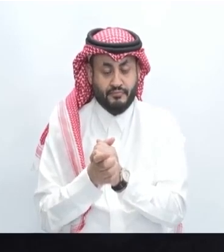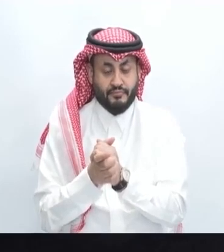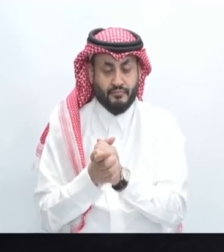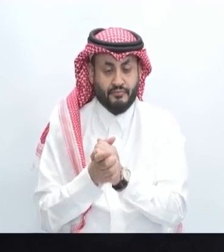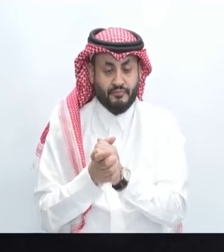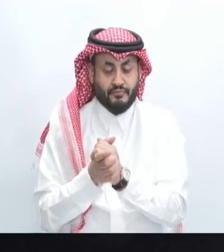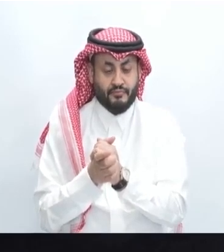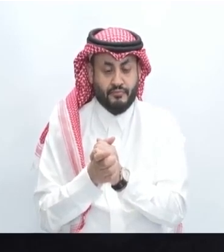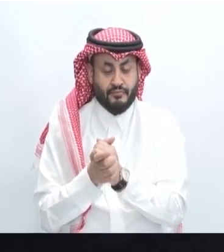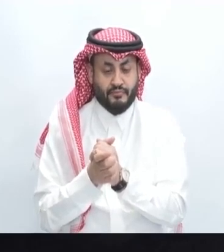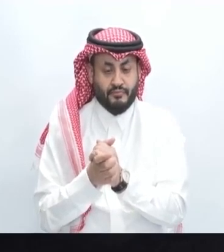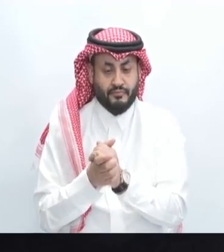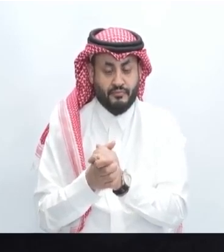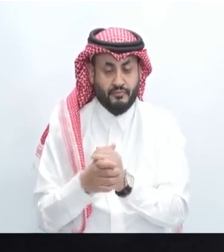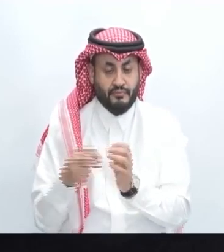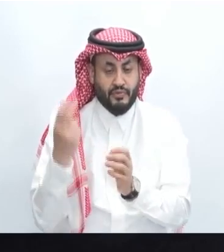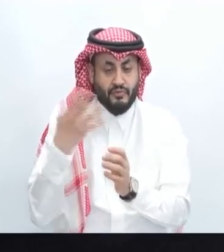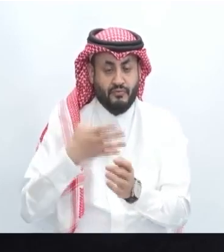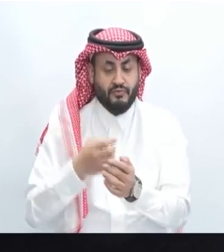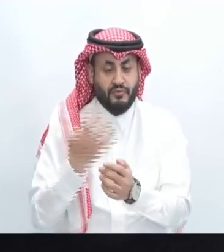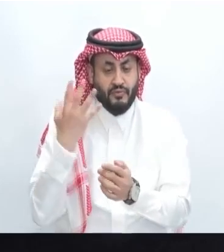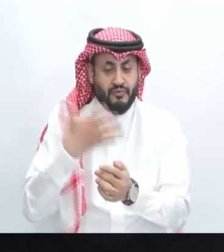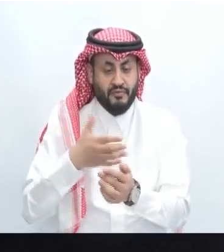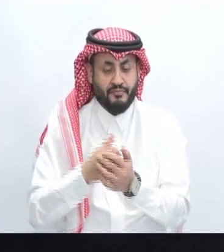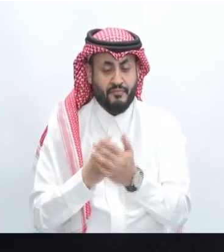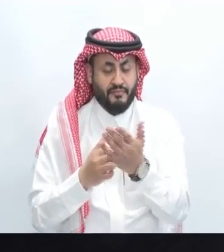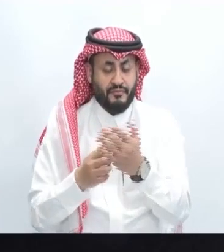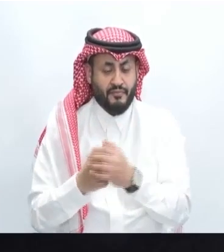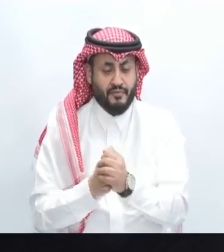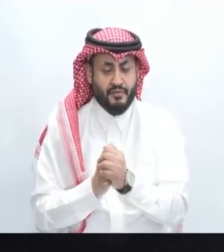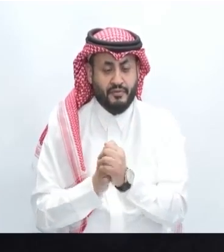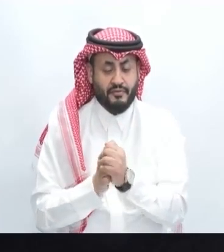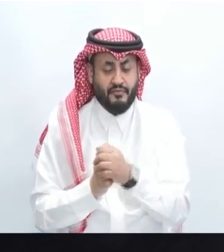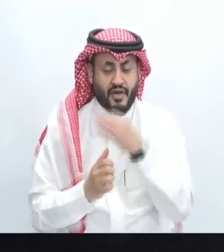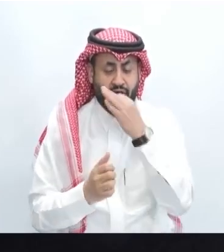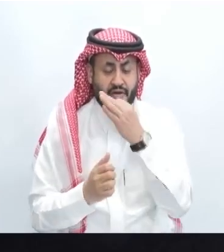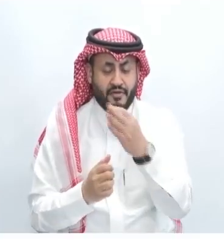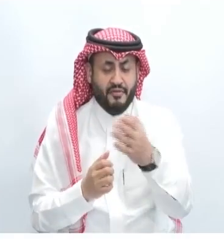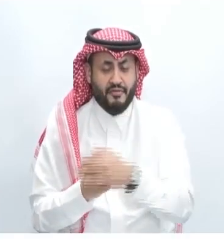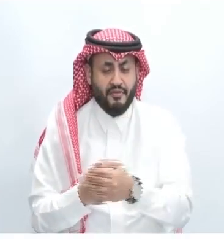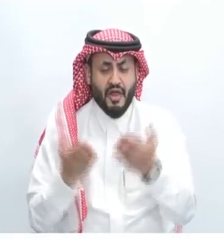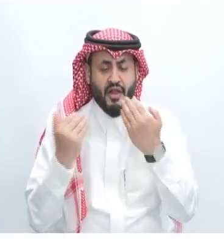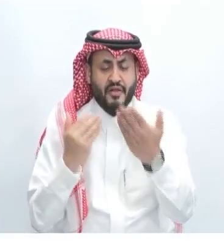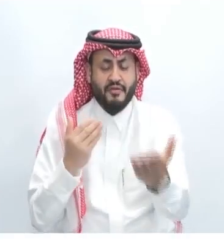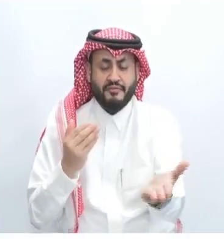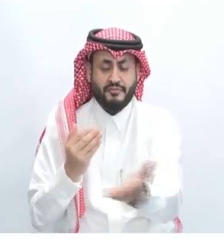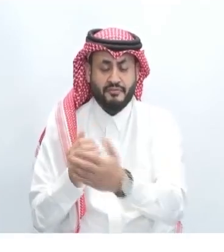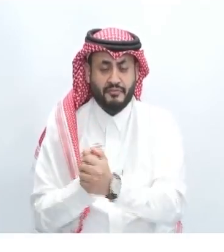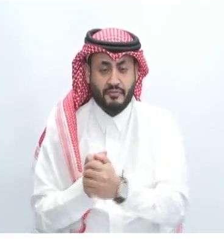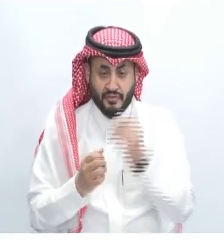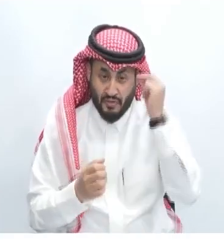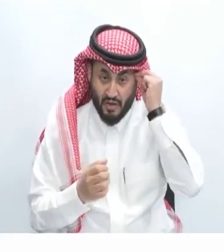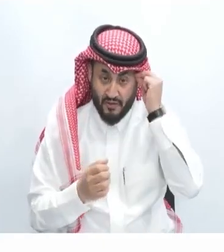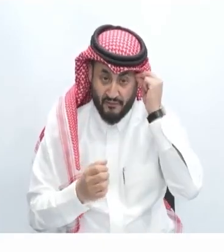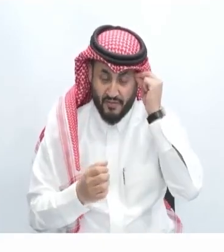about phonics on pages 24 and 25. And our goals were, in this lesson, is to comprehend the